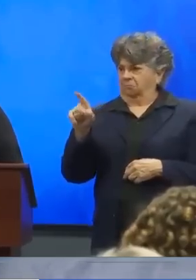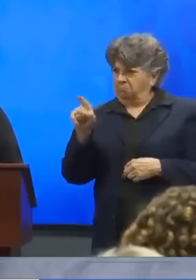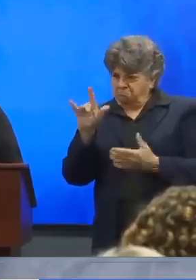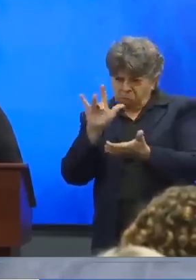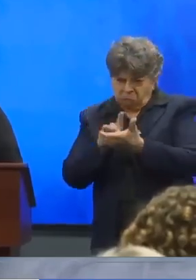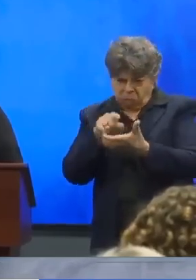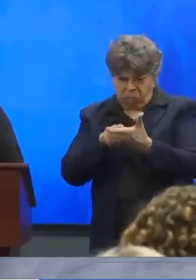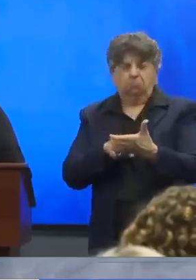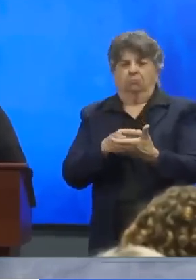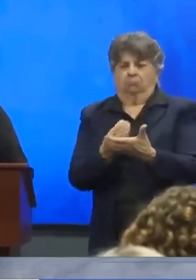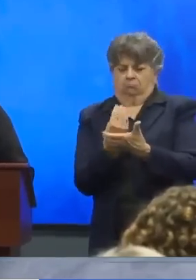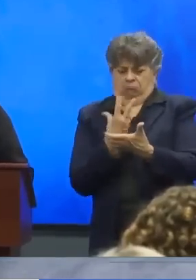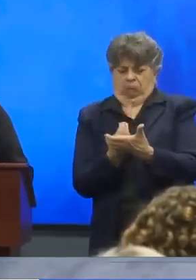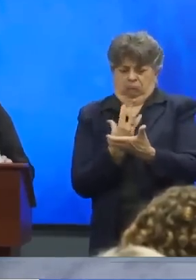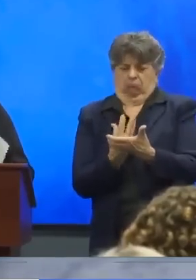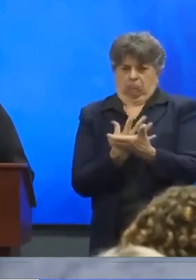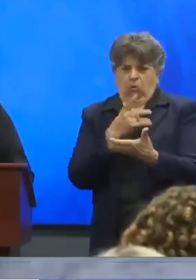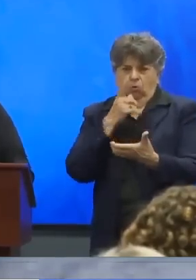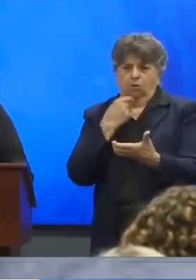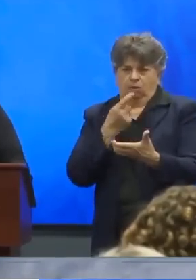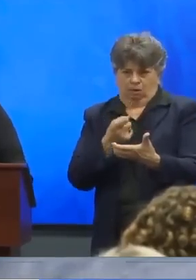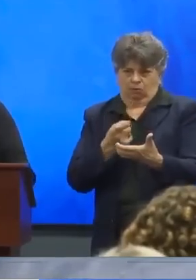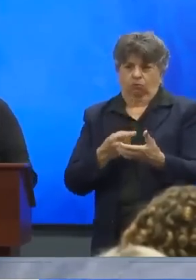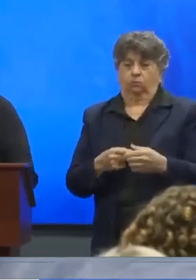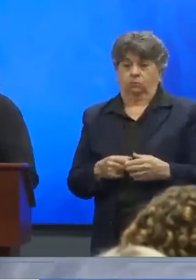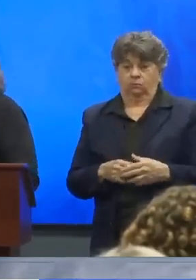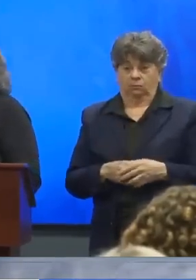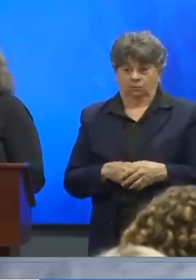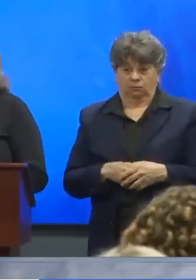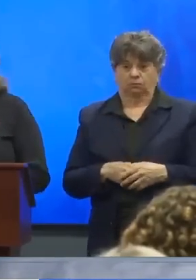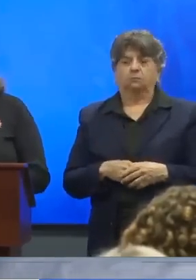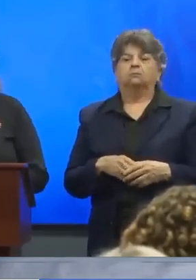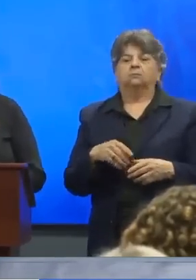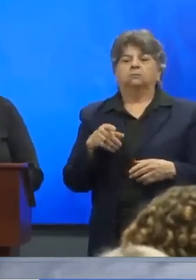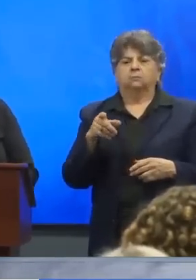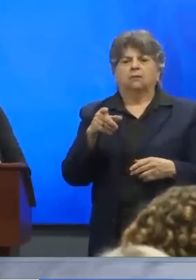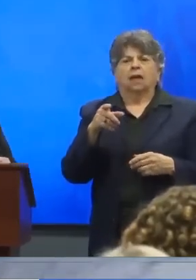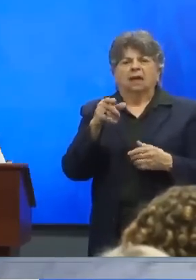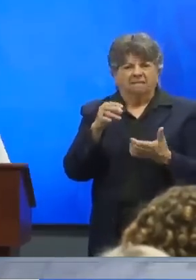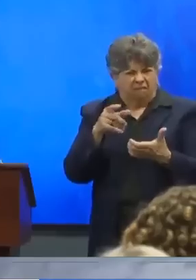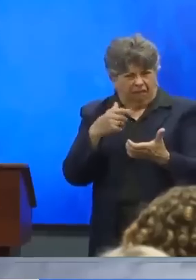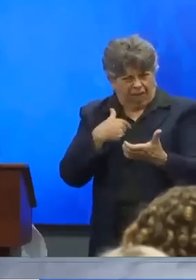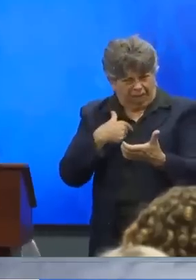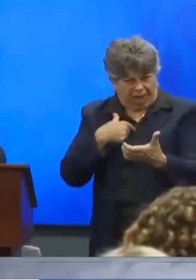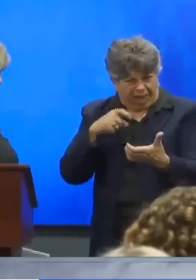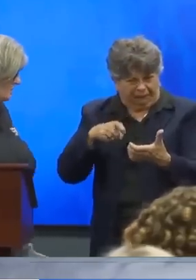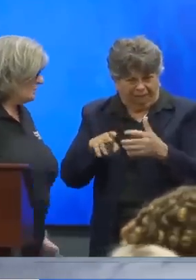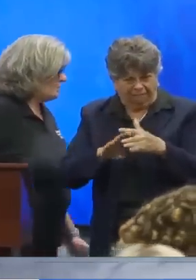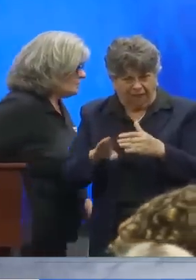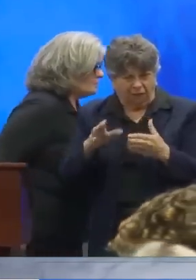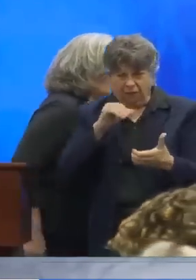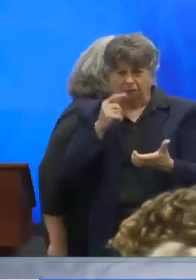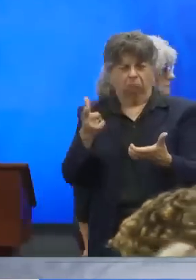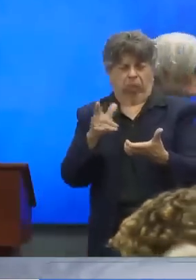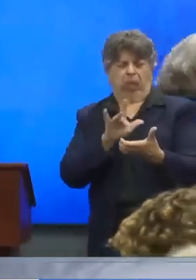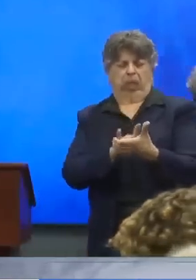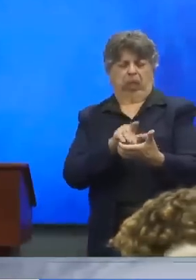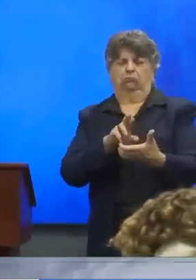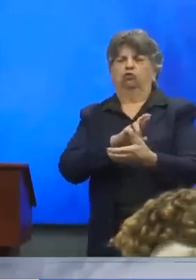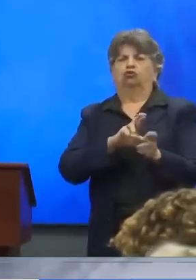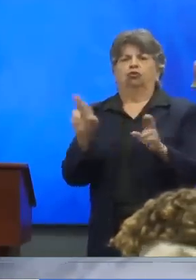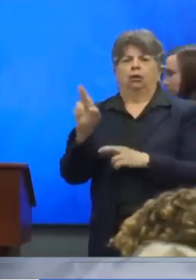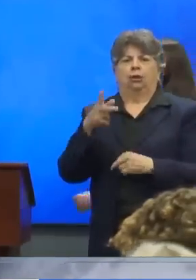out if you're in the zone and you may need to evacuate. Again, thank you, Governor. Thank you, Director Guthrie, for all of your assistance. Hey, Ashley.